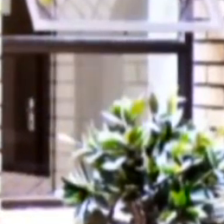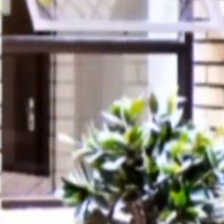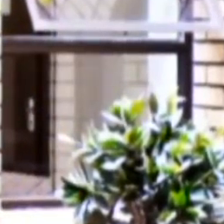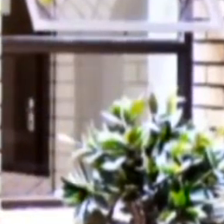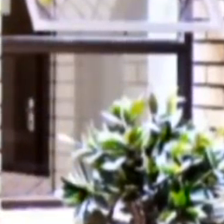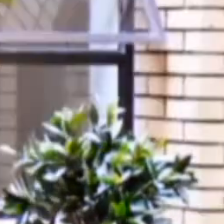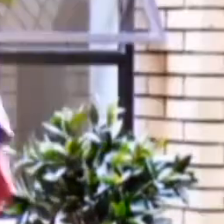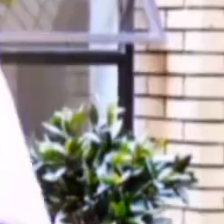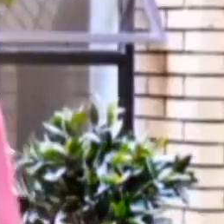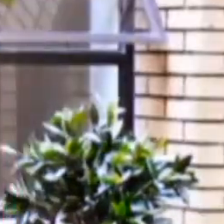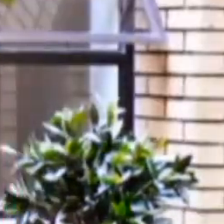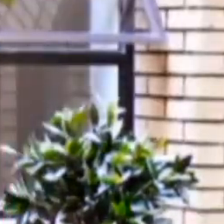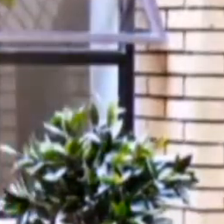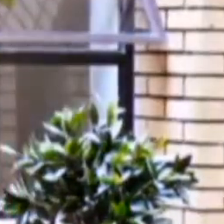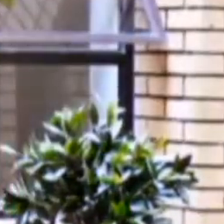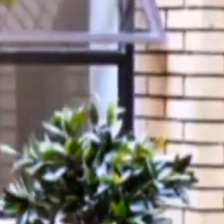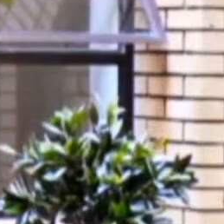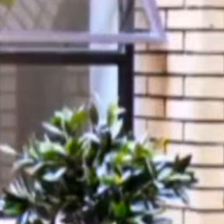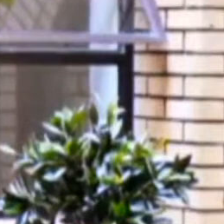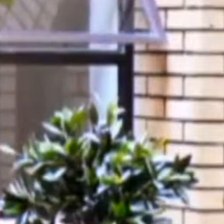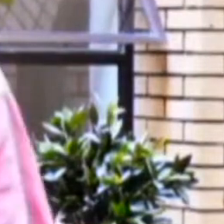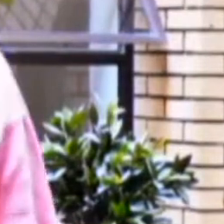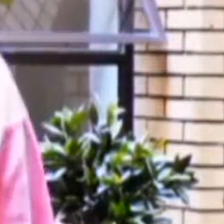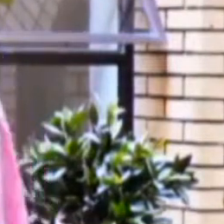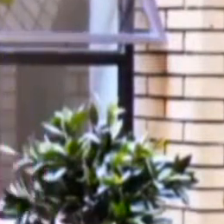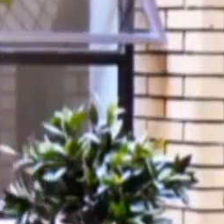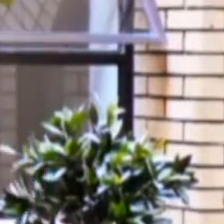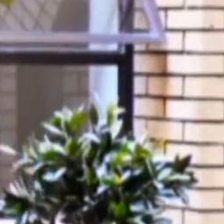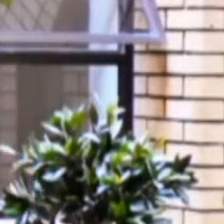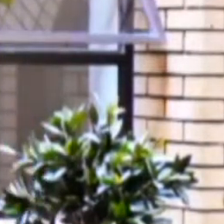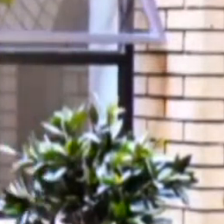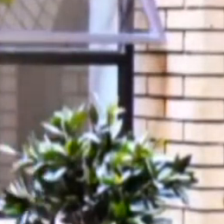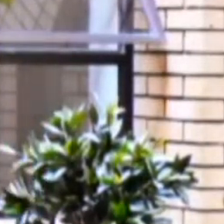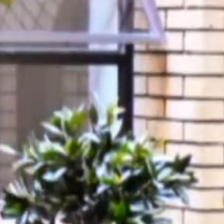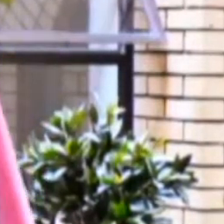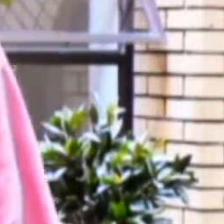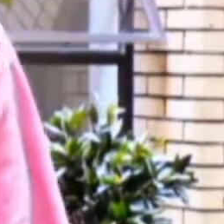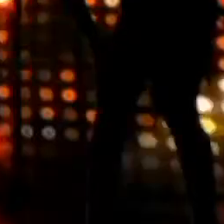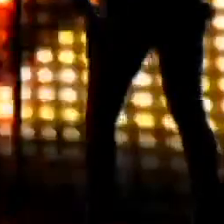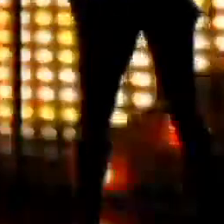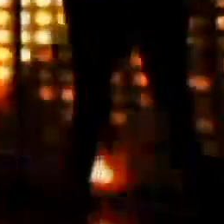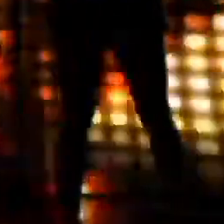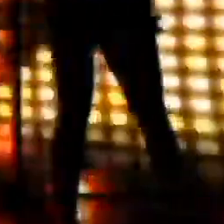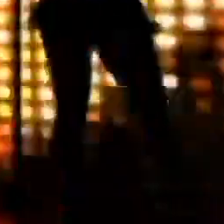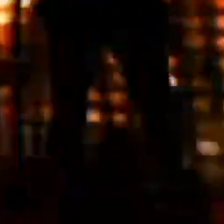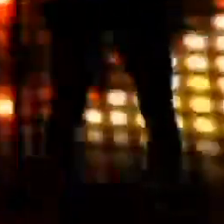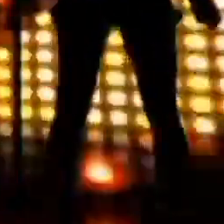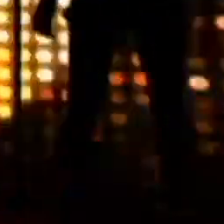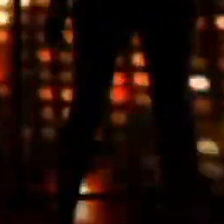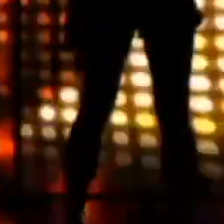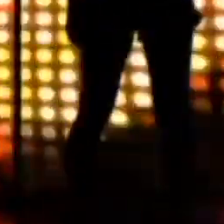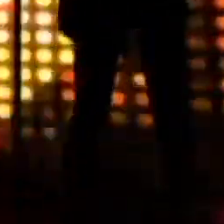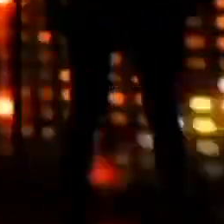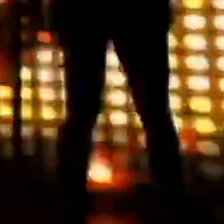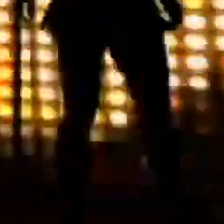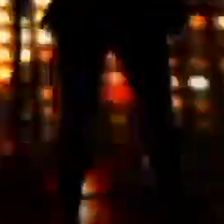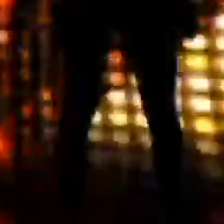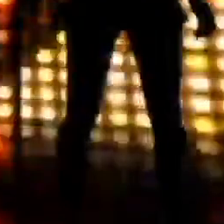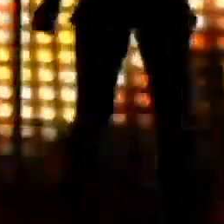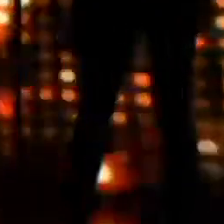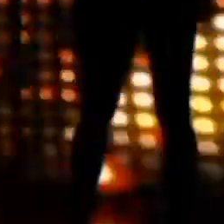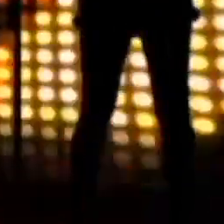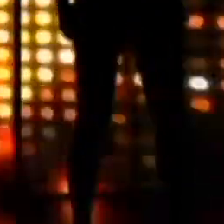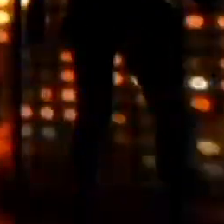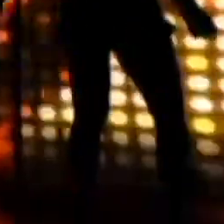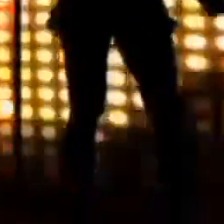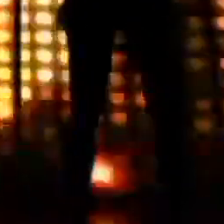cough. And I just close my mouth before I sneeze. And I don't go to parties, that's a